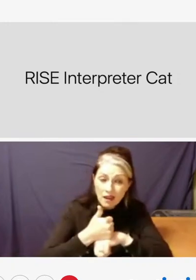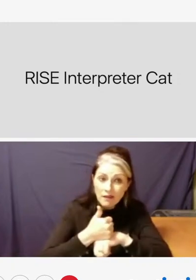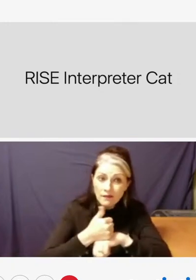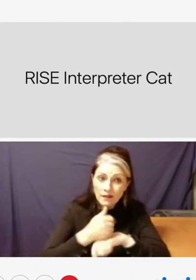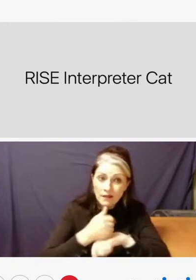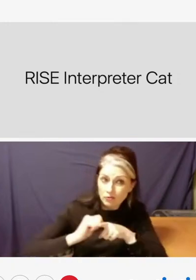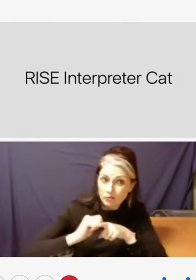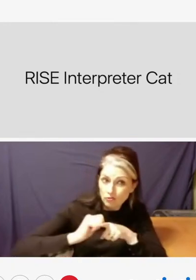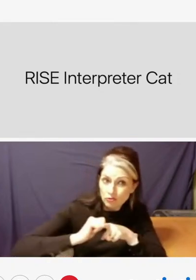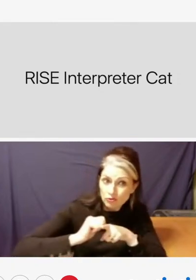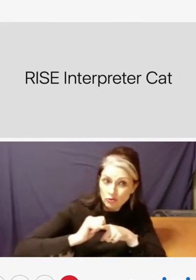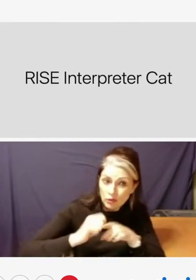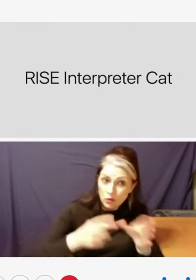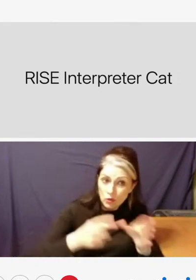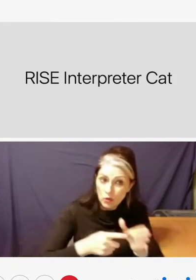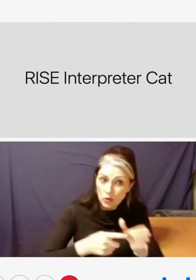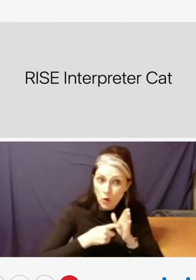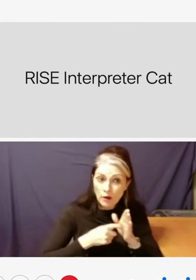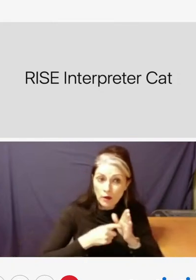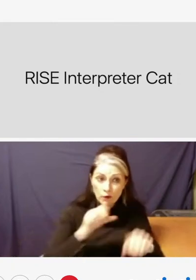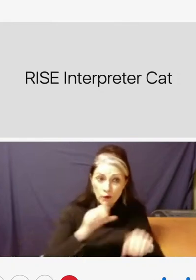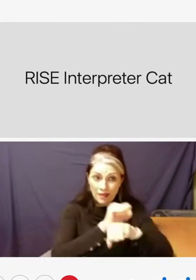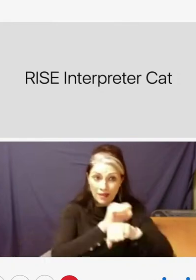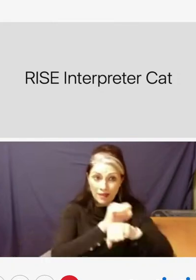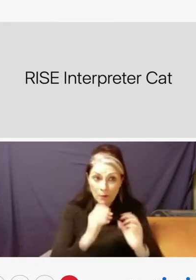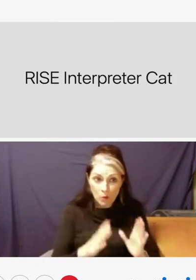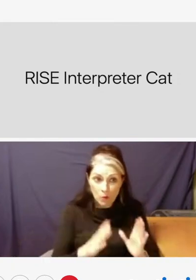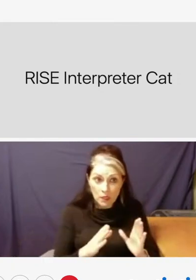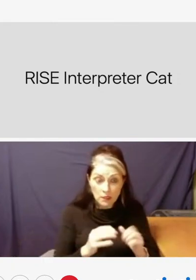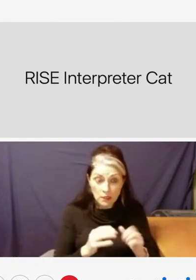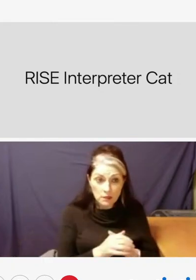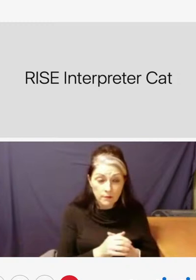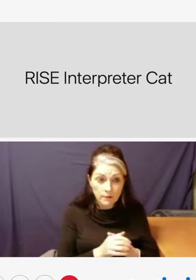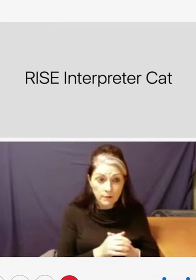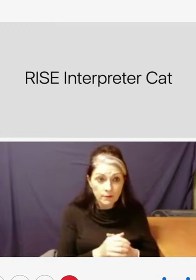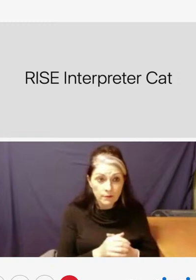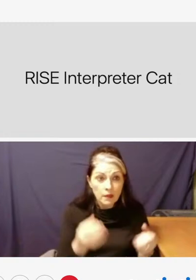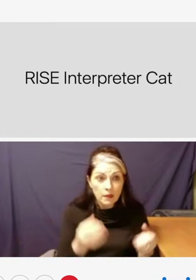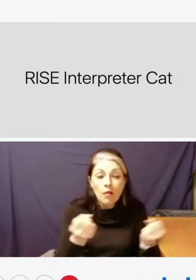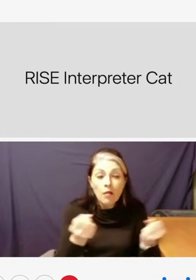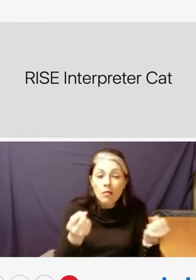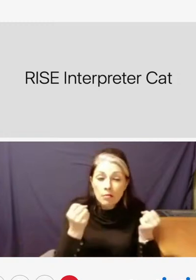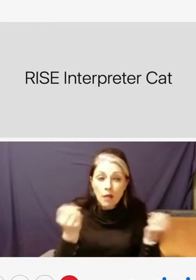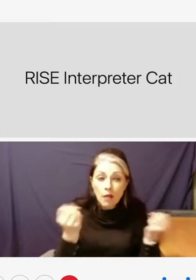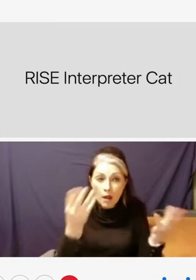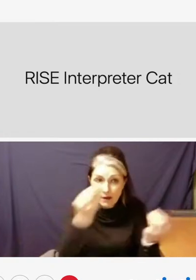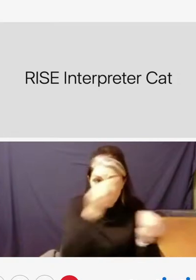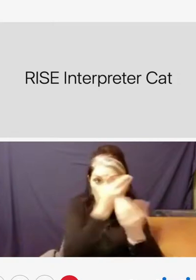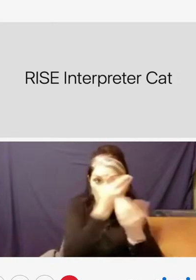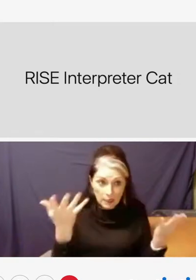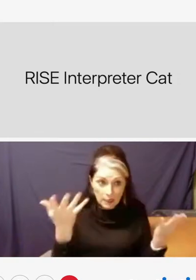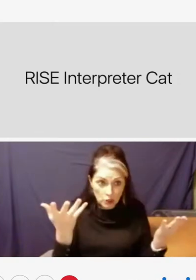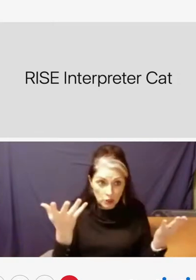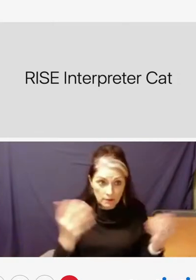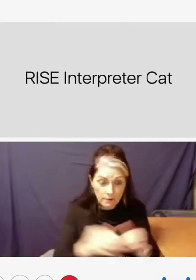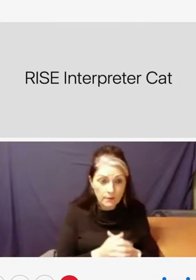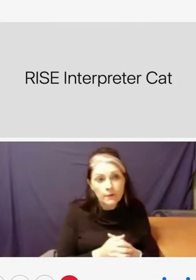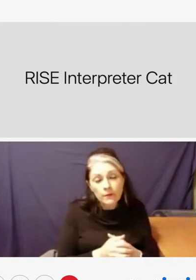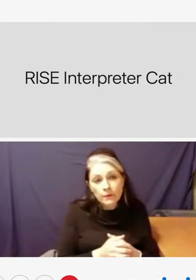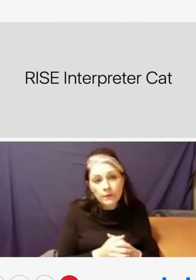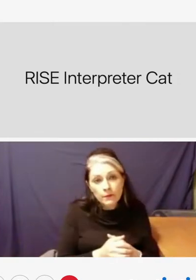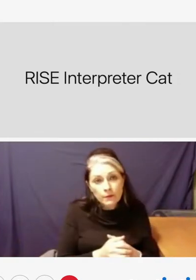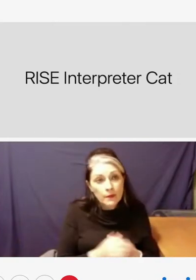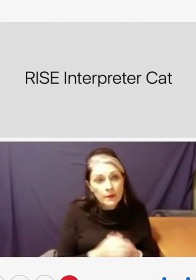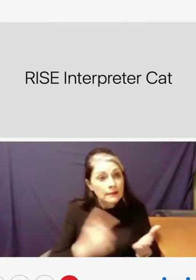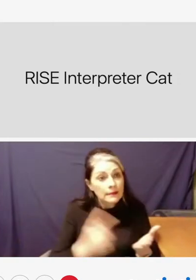employees too so that there is a lot of information that's going out to them uh and sometimes honestly